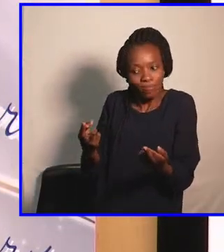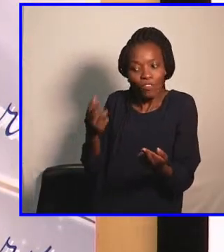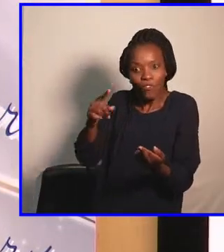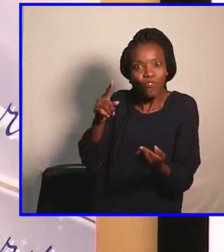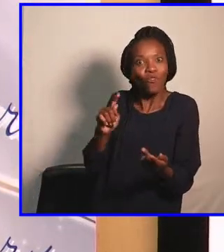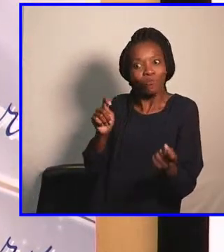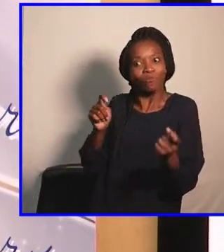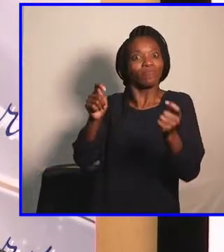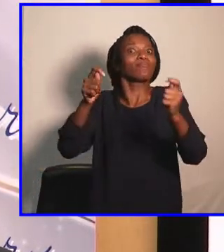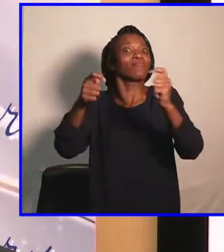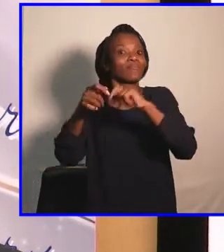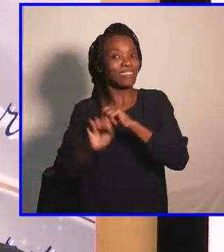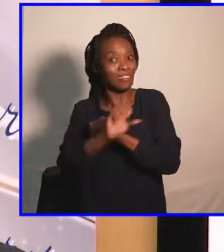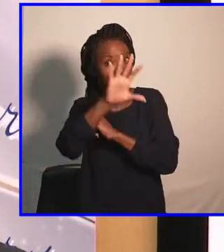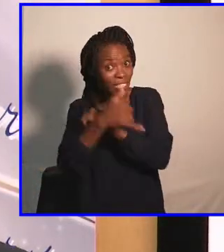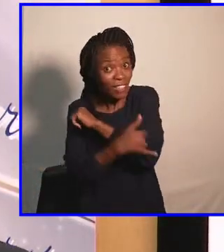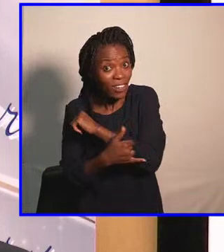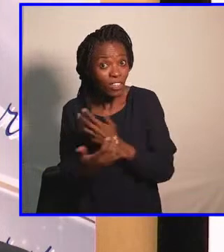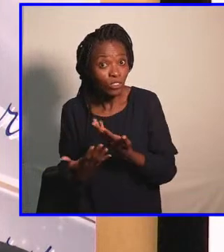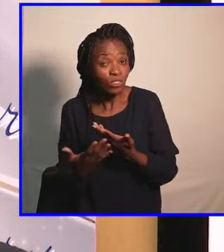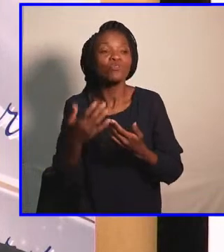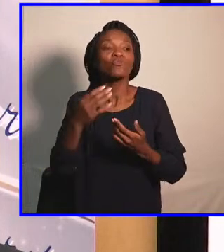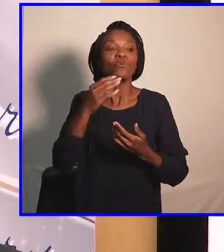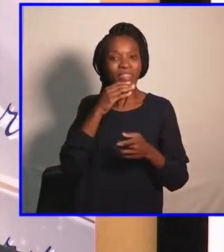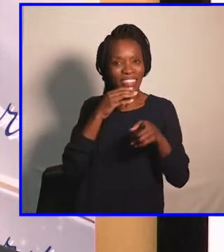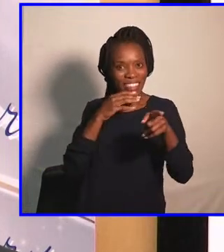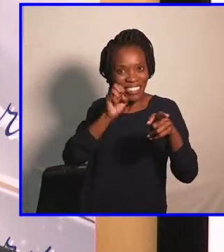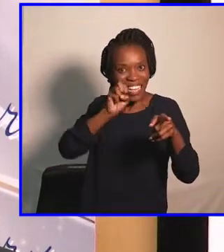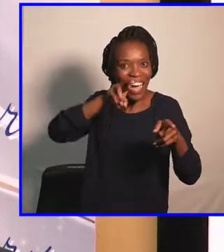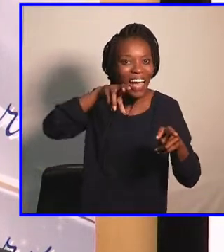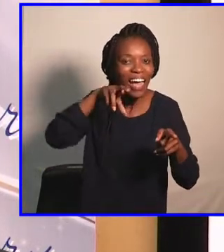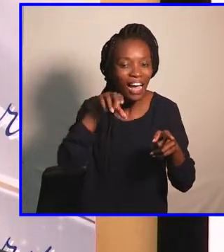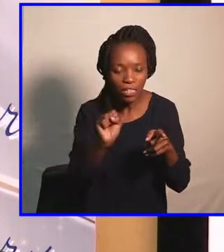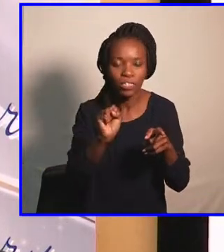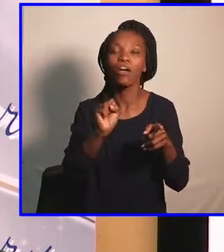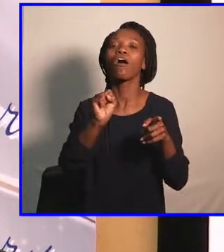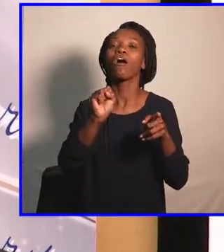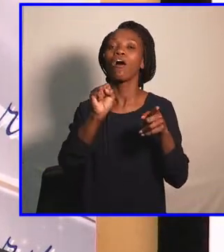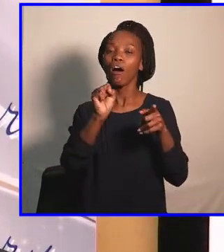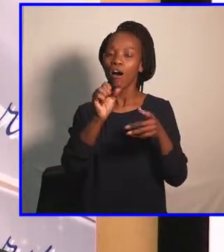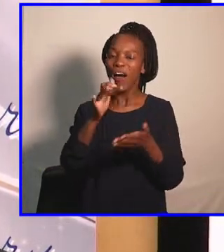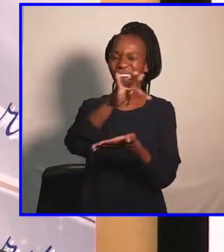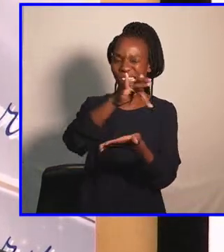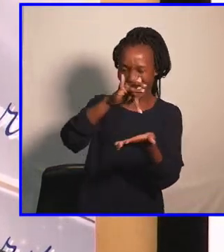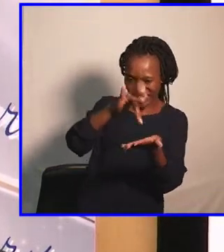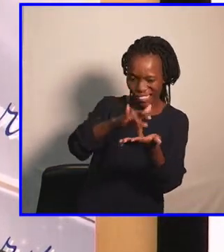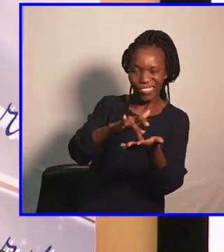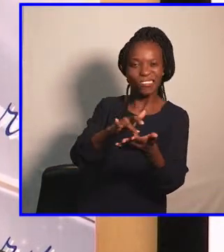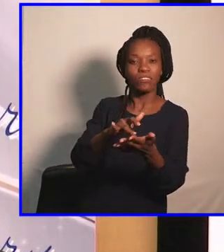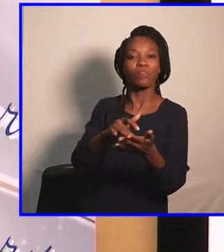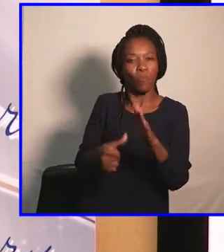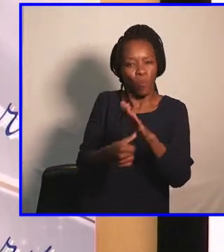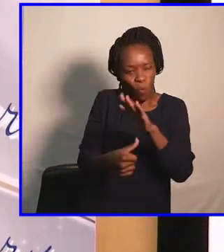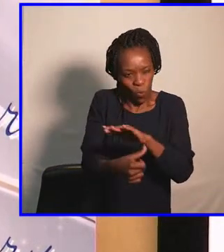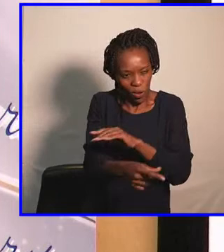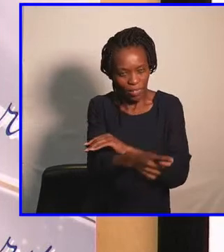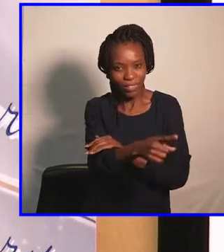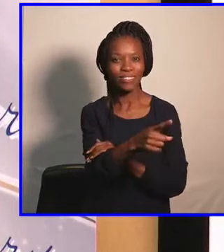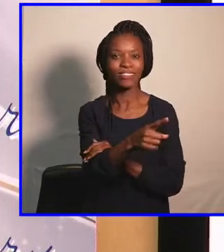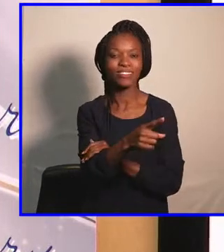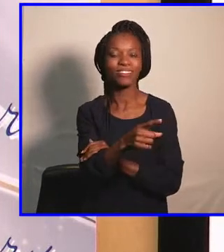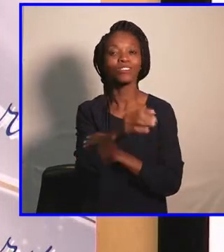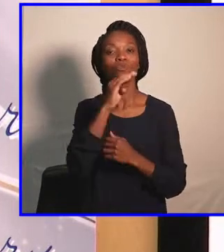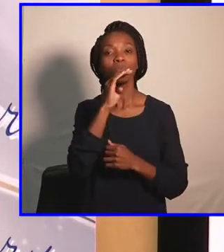the country, and therefore SARS was at the center of it all. This is thanks to